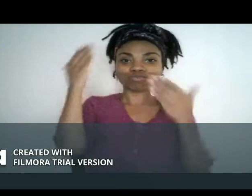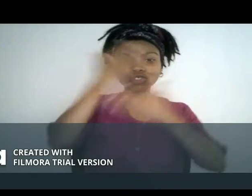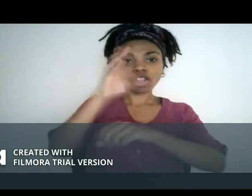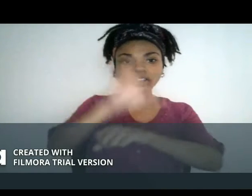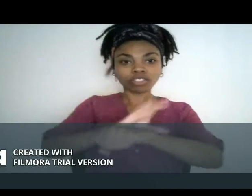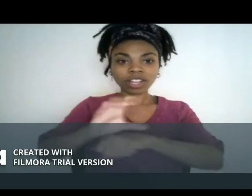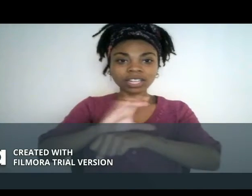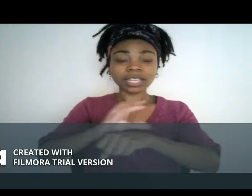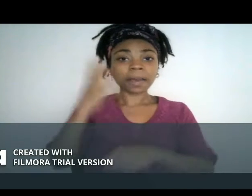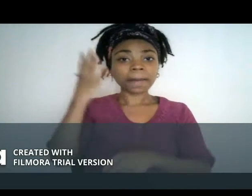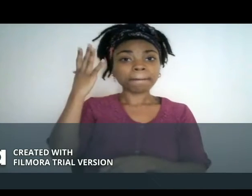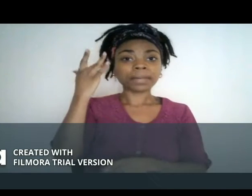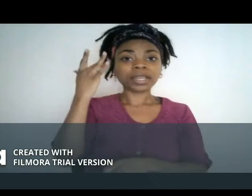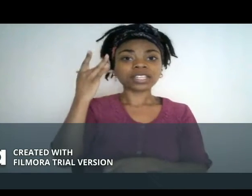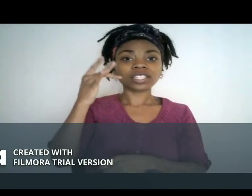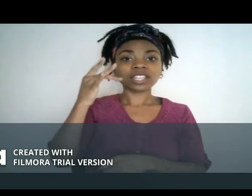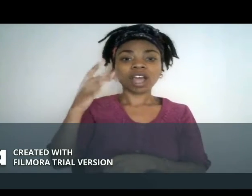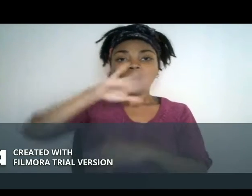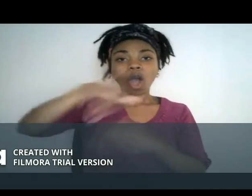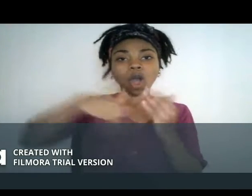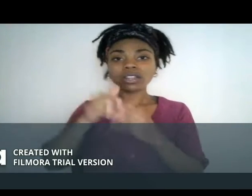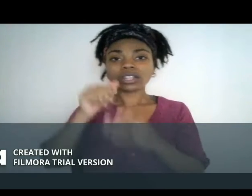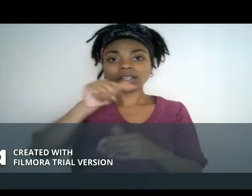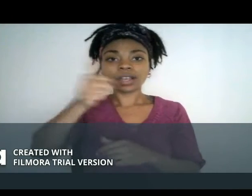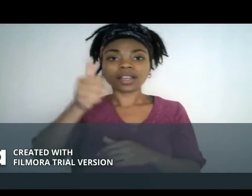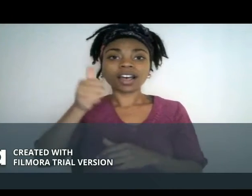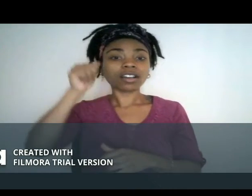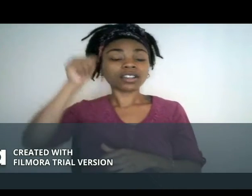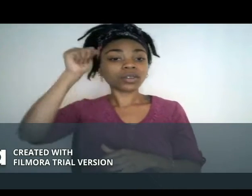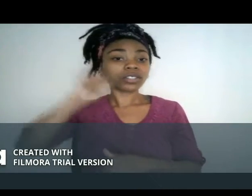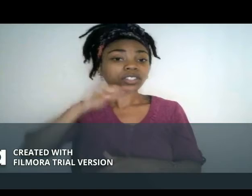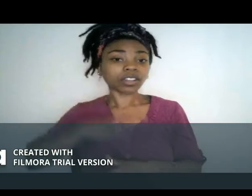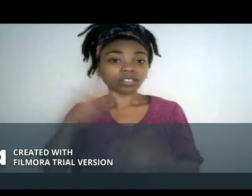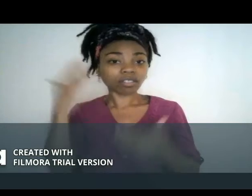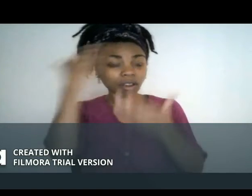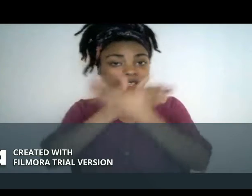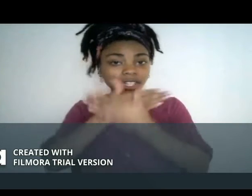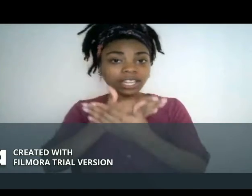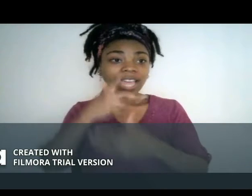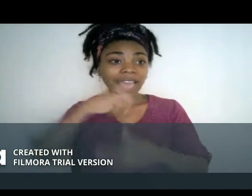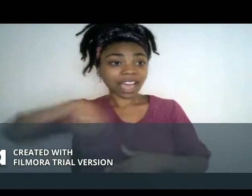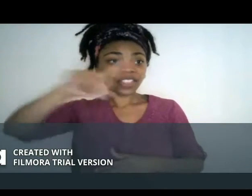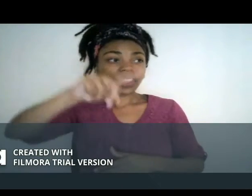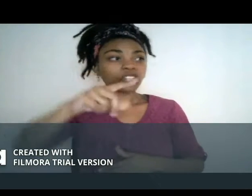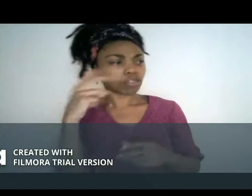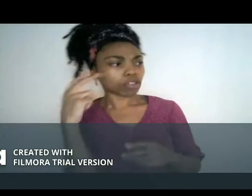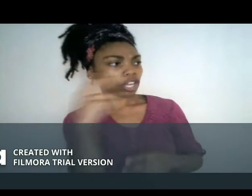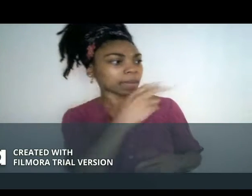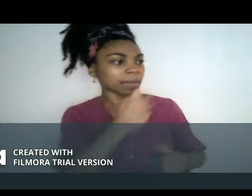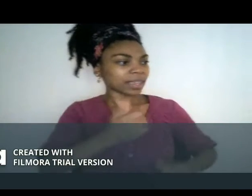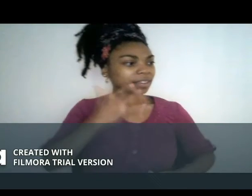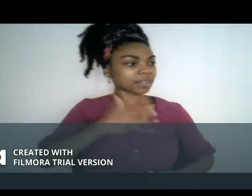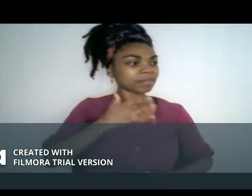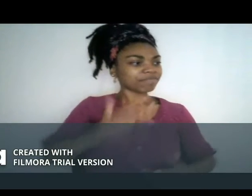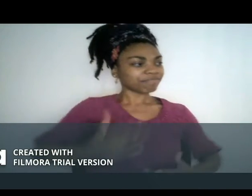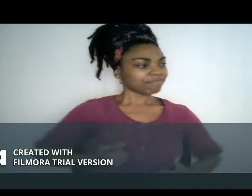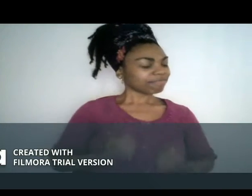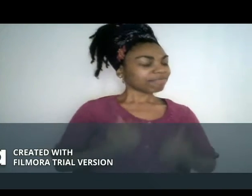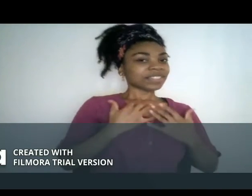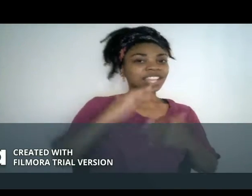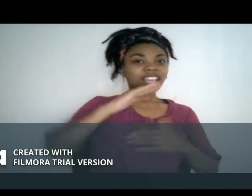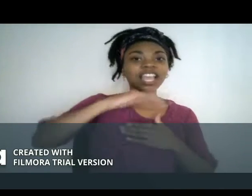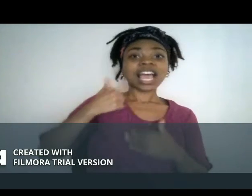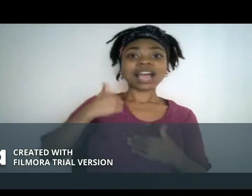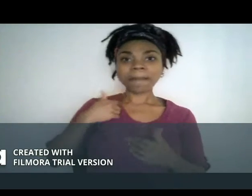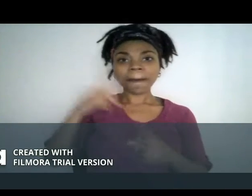they're enough can look at me and maybe think they're enough. My purpose is to have an overbite, so that all those